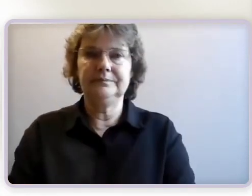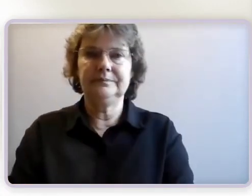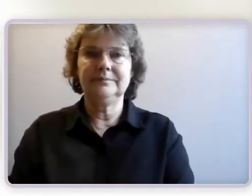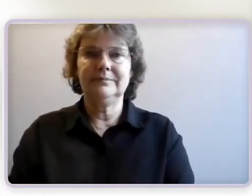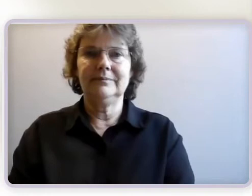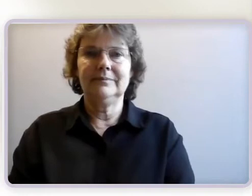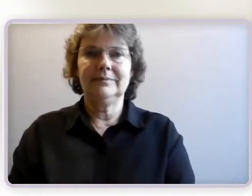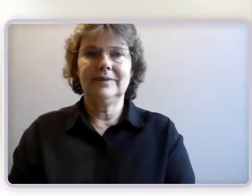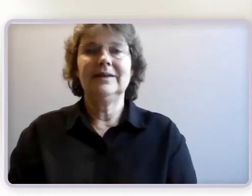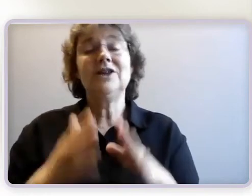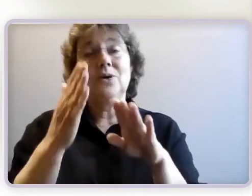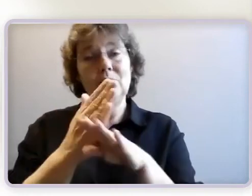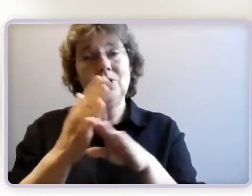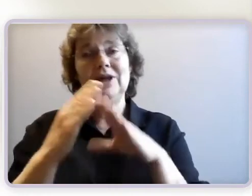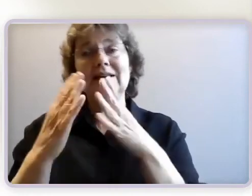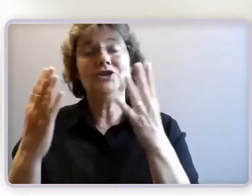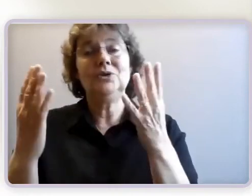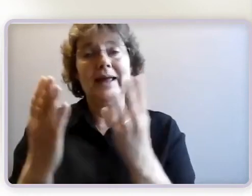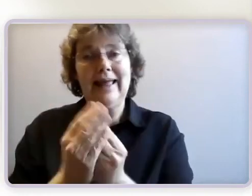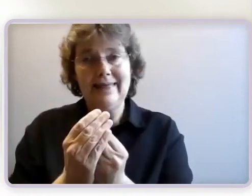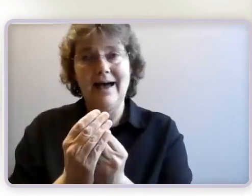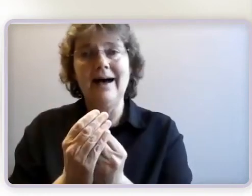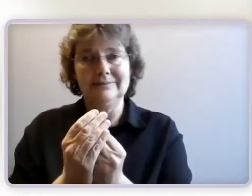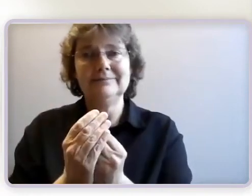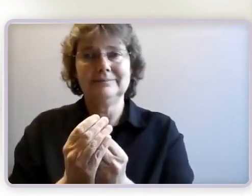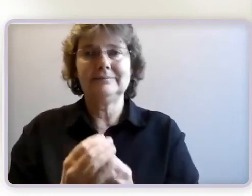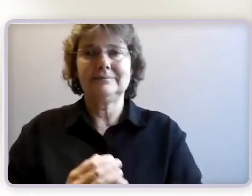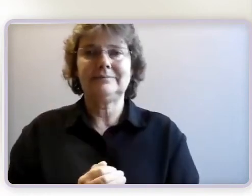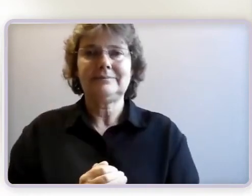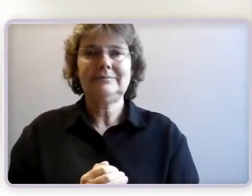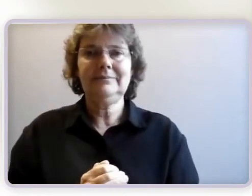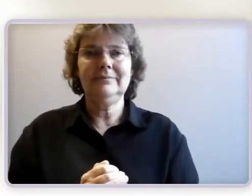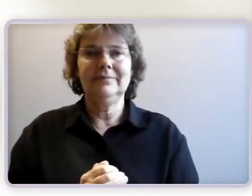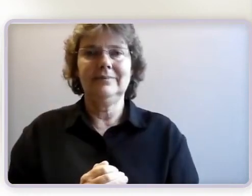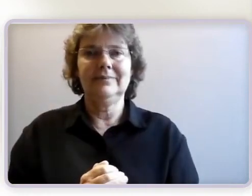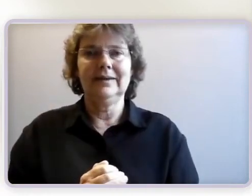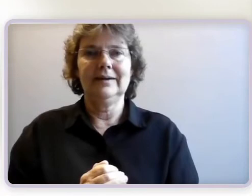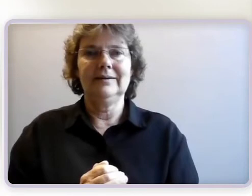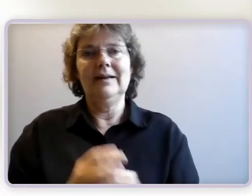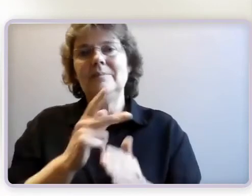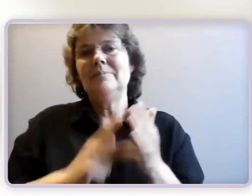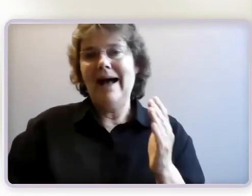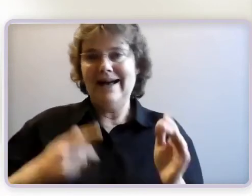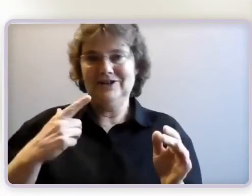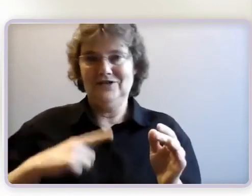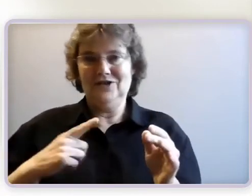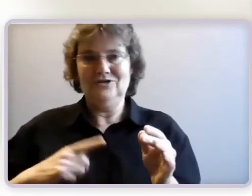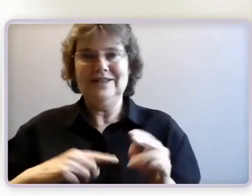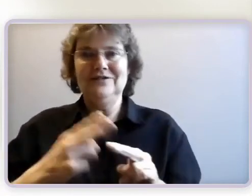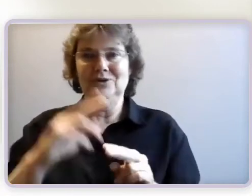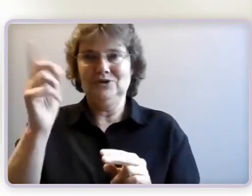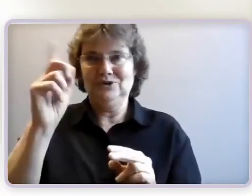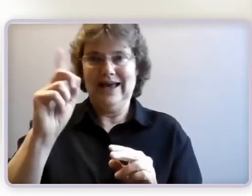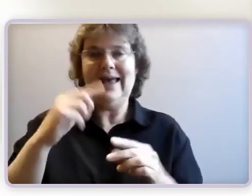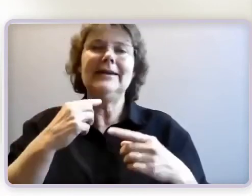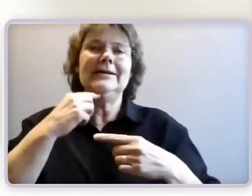Working together with you. So part of the reason that we're here today, as well as explaining what we do and